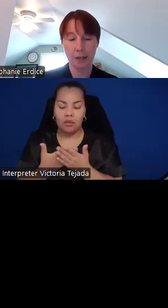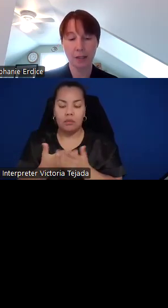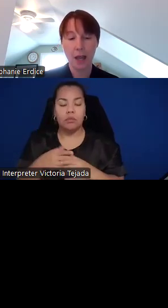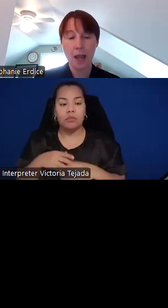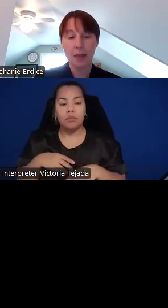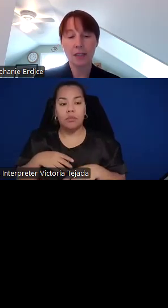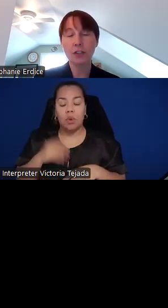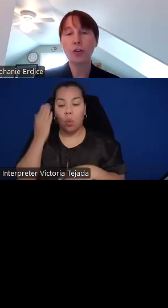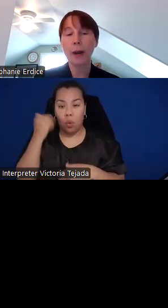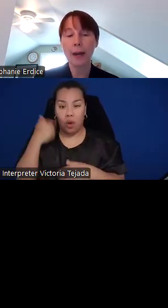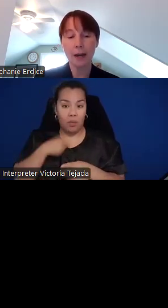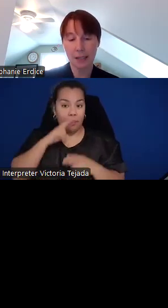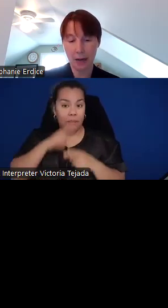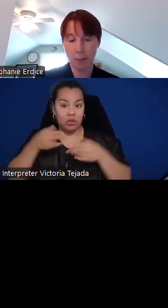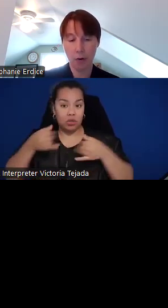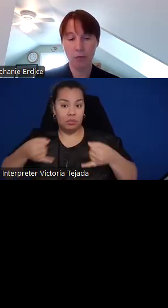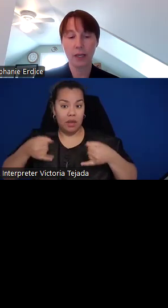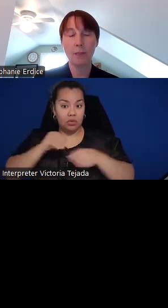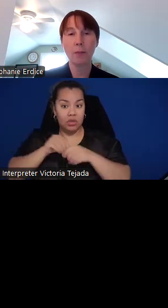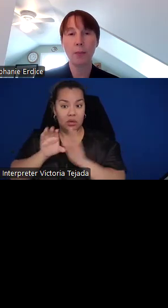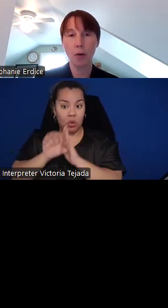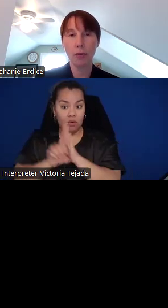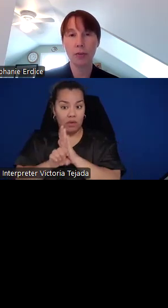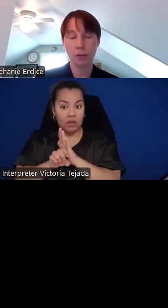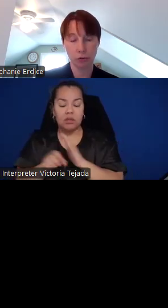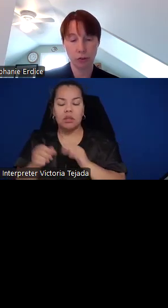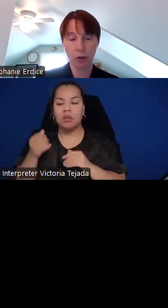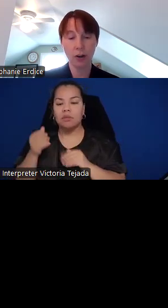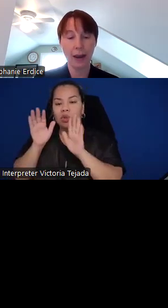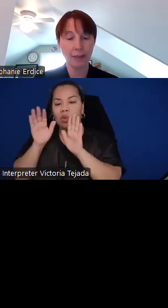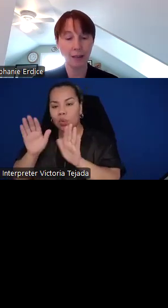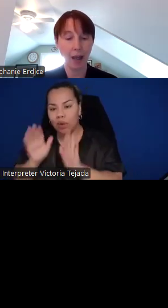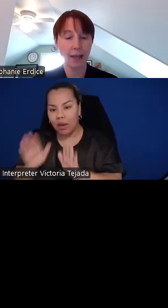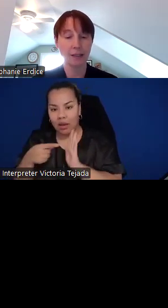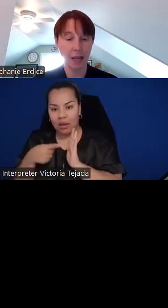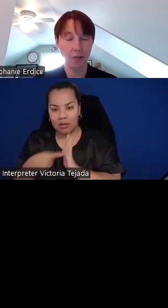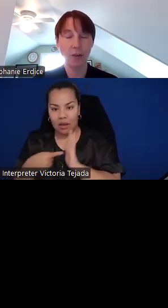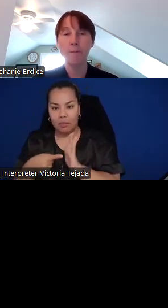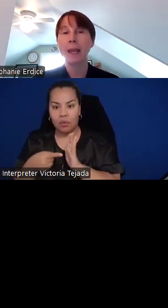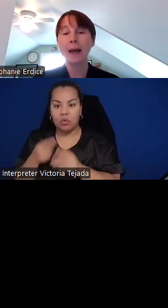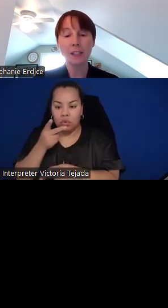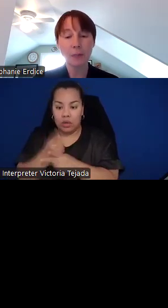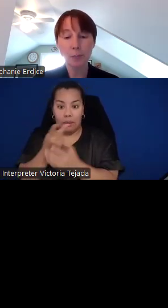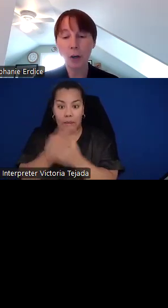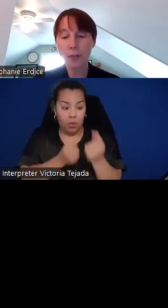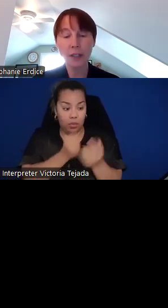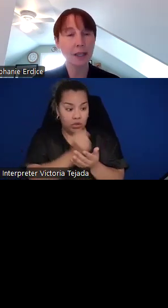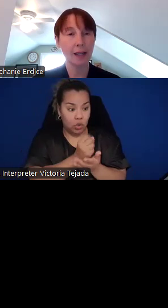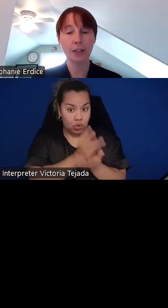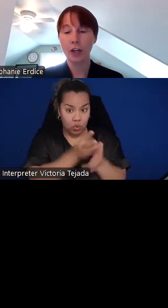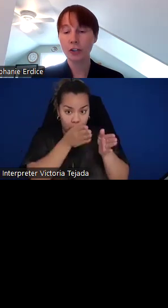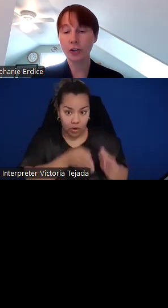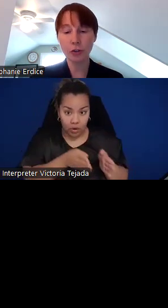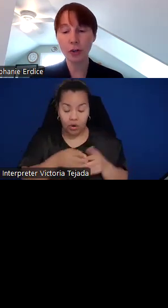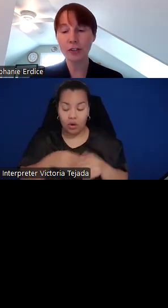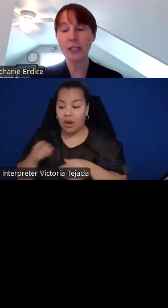and ethics, this is a great example for keeping both the social worker and the client safe. And this makes perfect